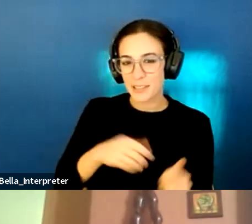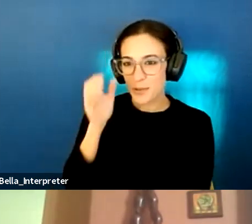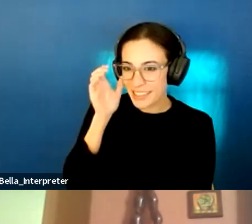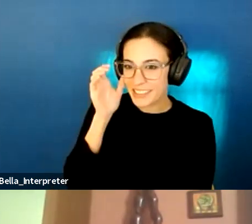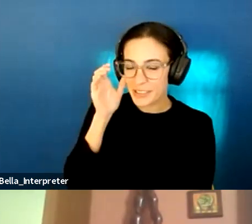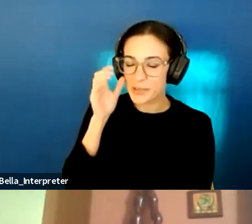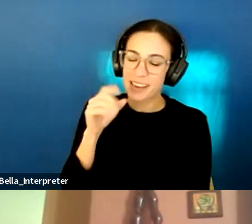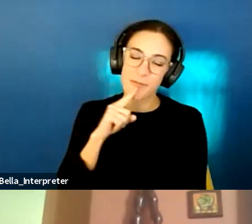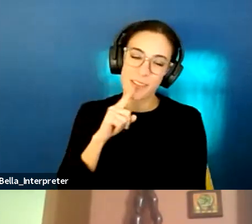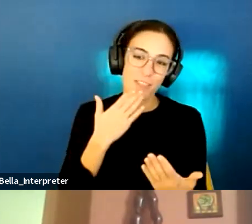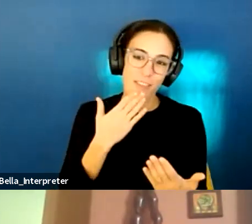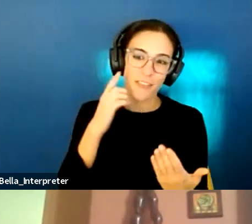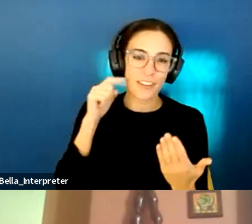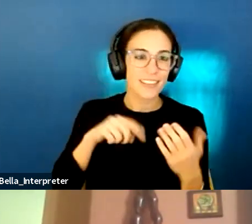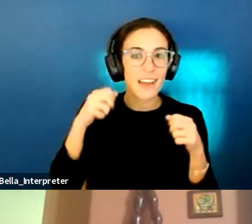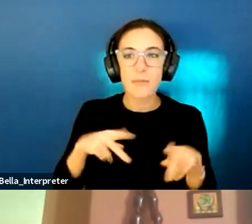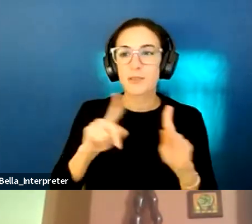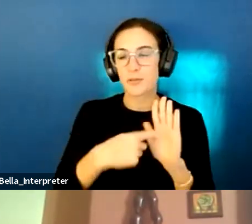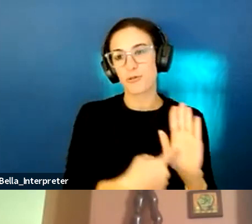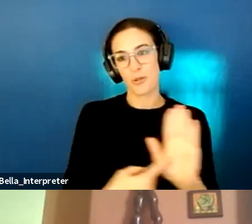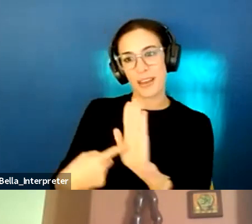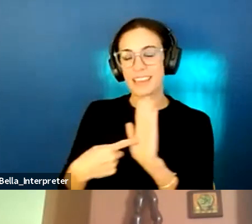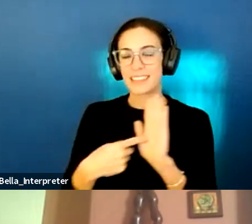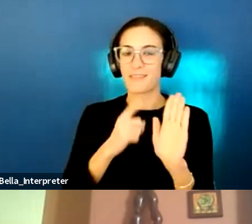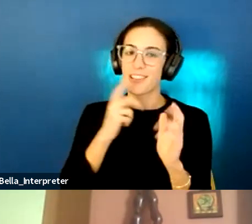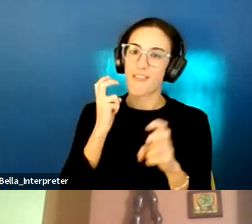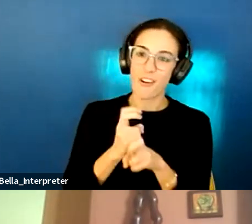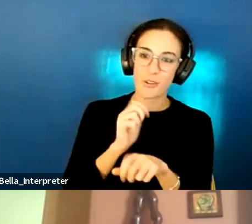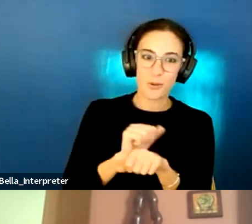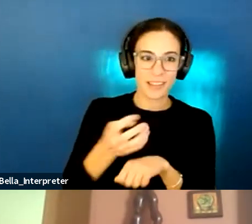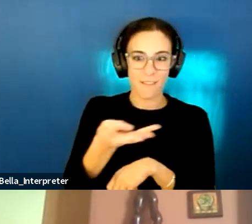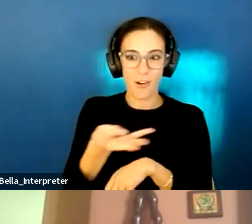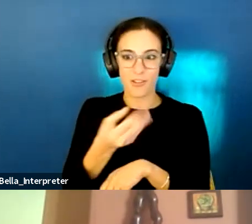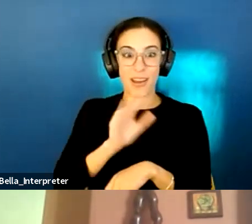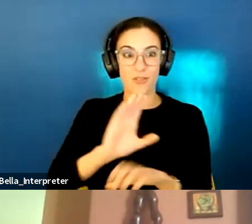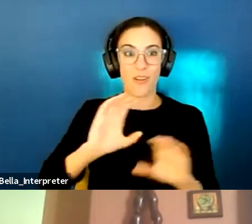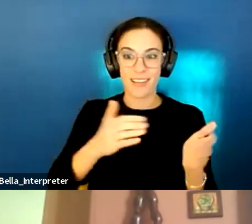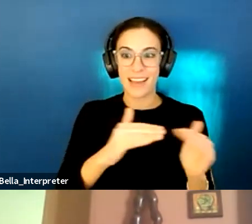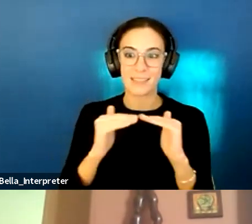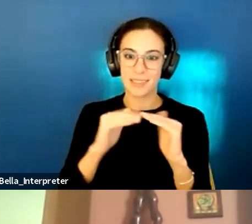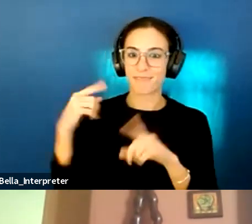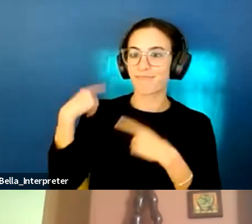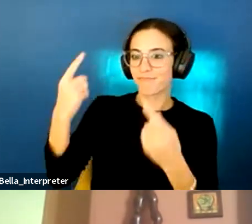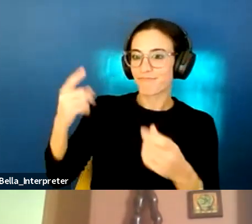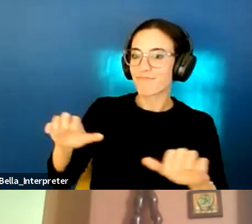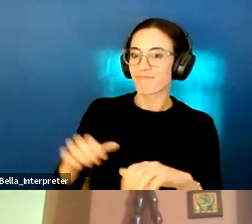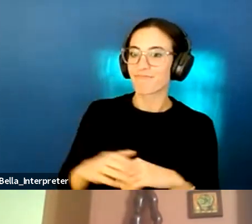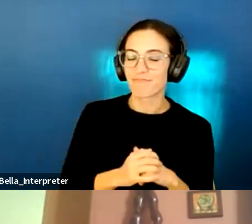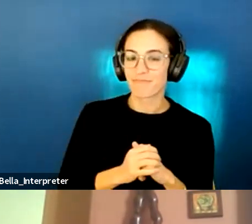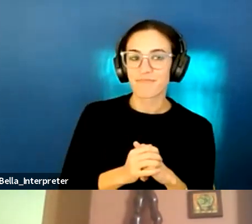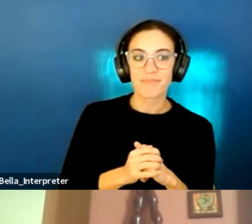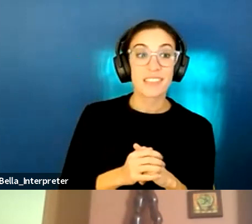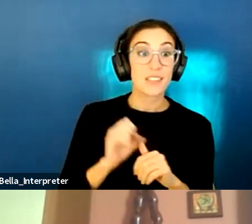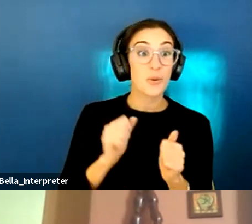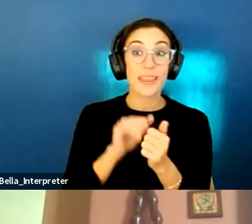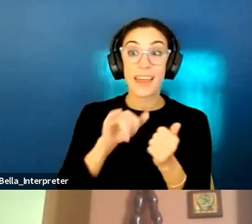grateful for this opportunity to showcase the really hard work that the 4 of you and your classmates have done. So with that, we